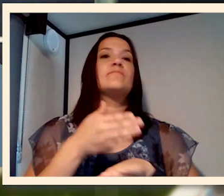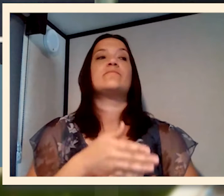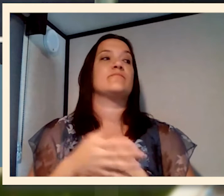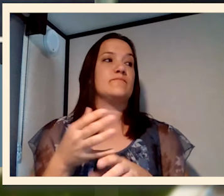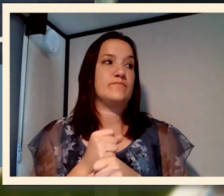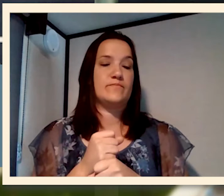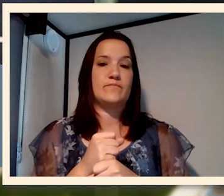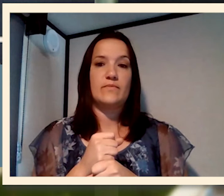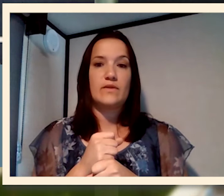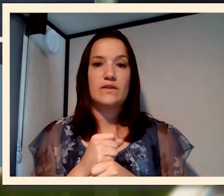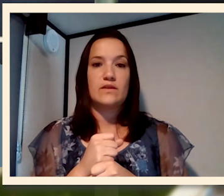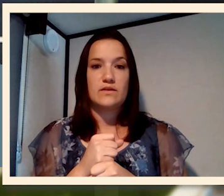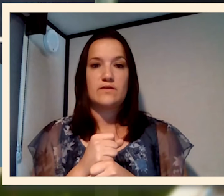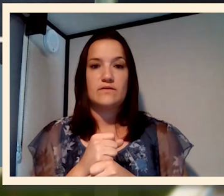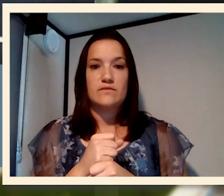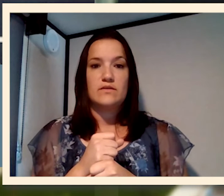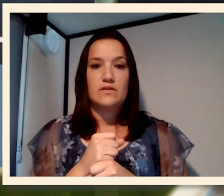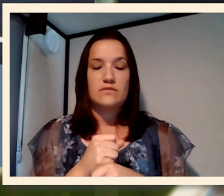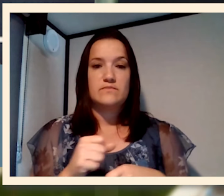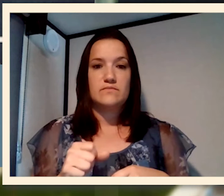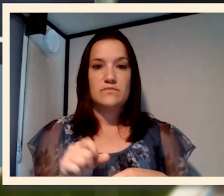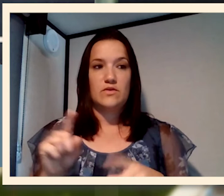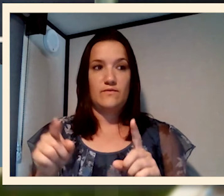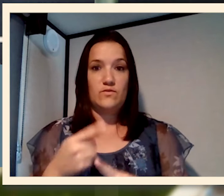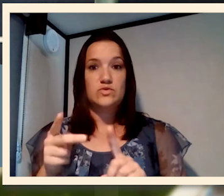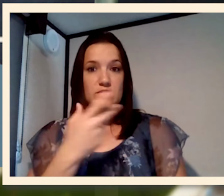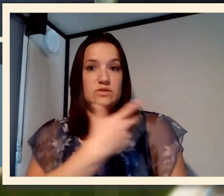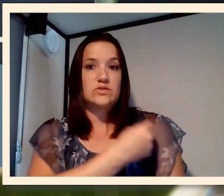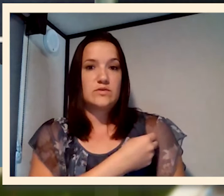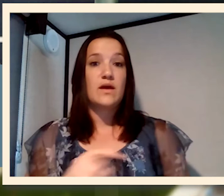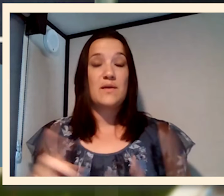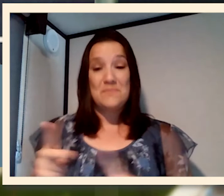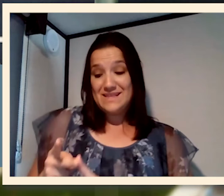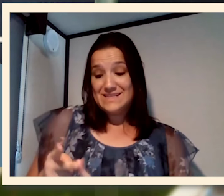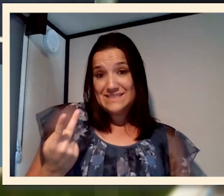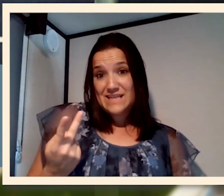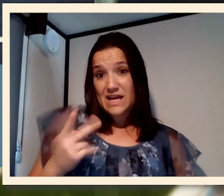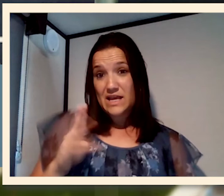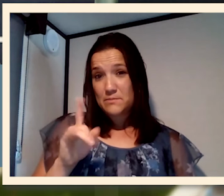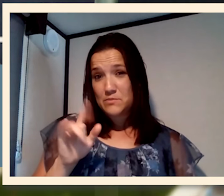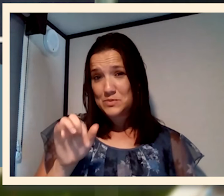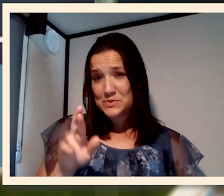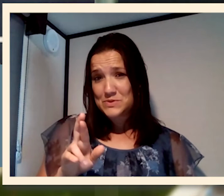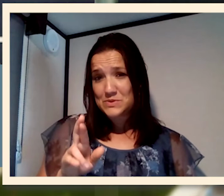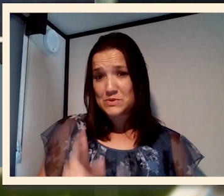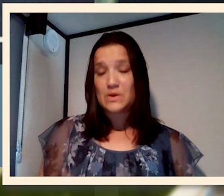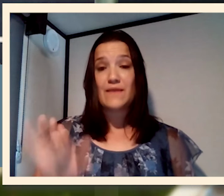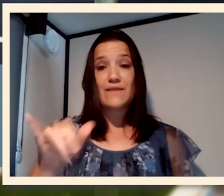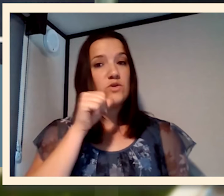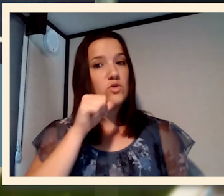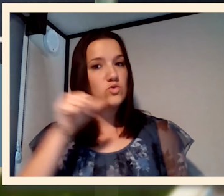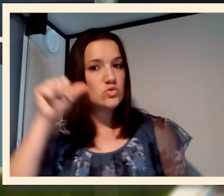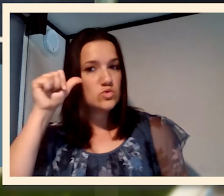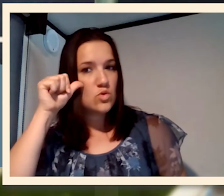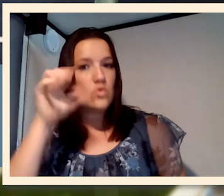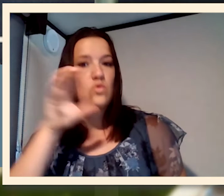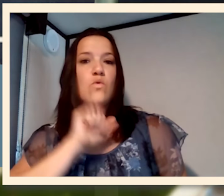shot after they've received that primary series of vaccine. With respect to a second booster